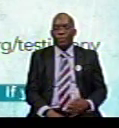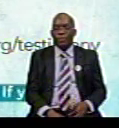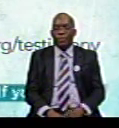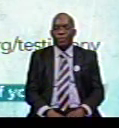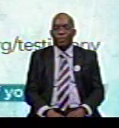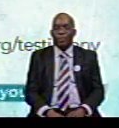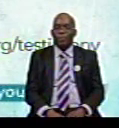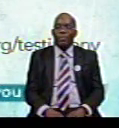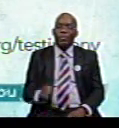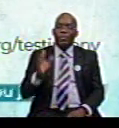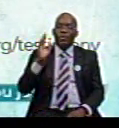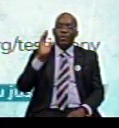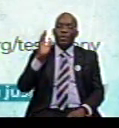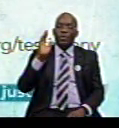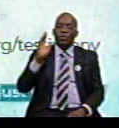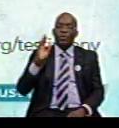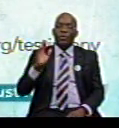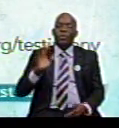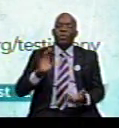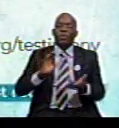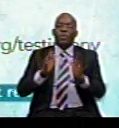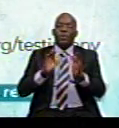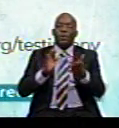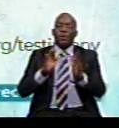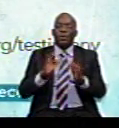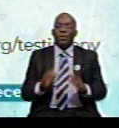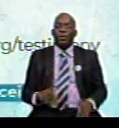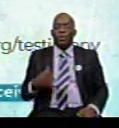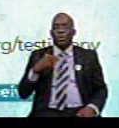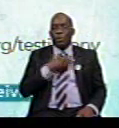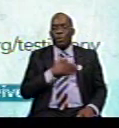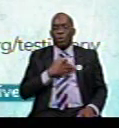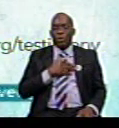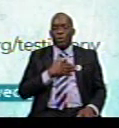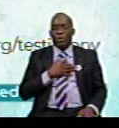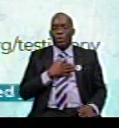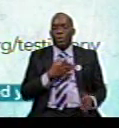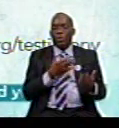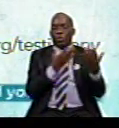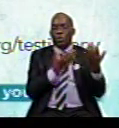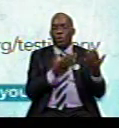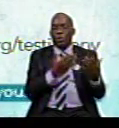Testimony online. Please hold on, don't go yet.